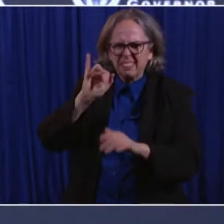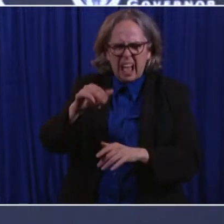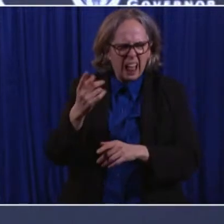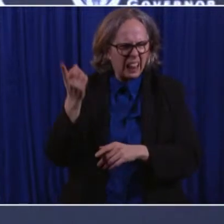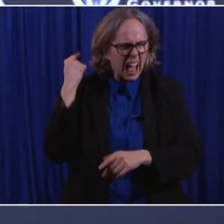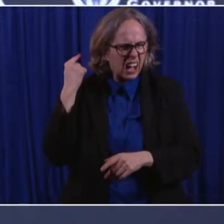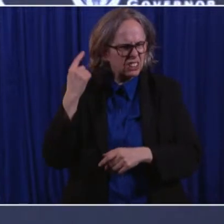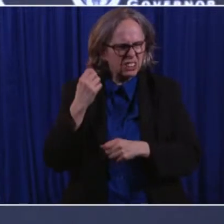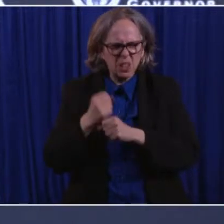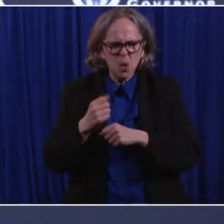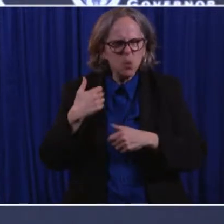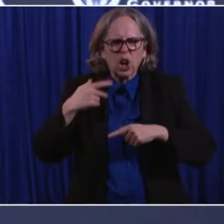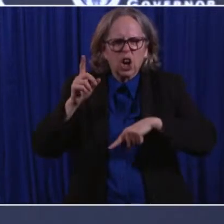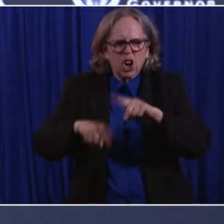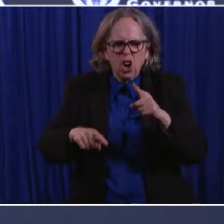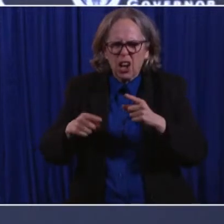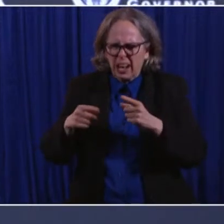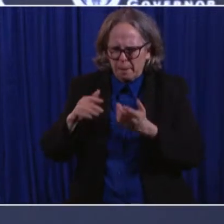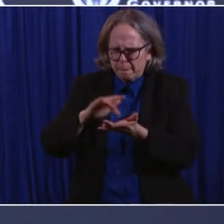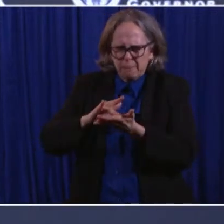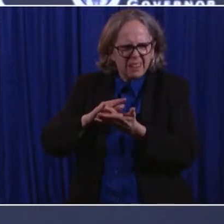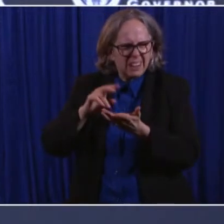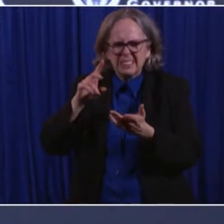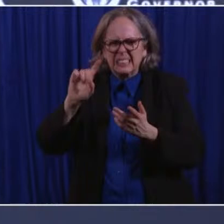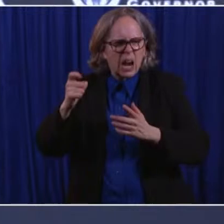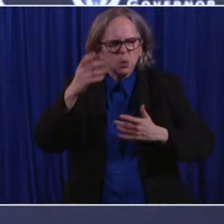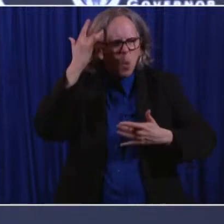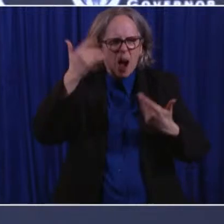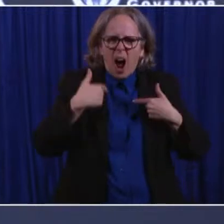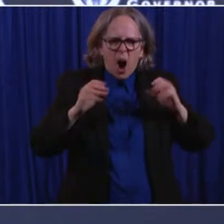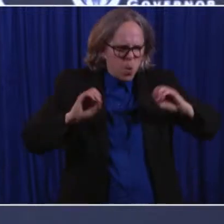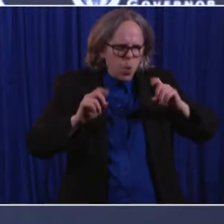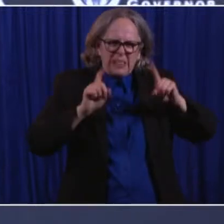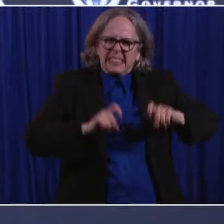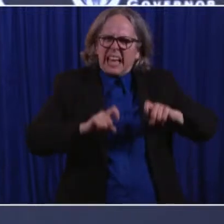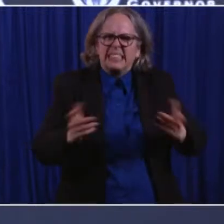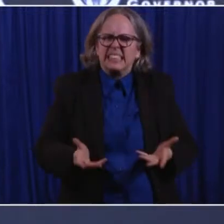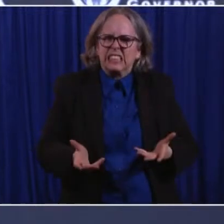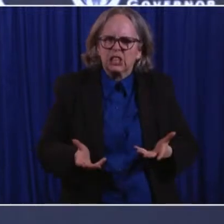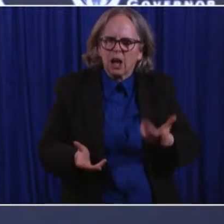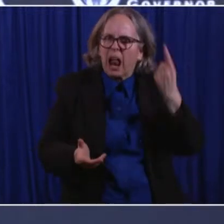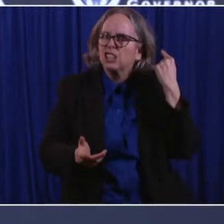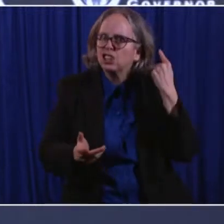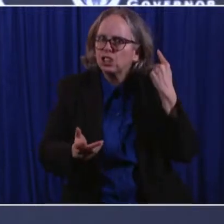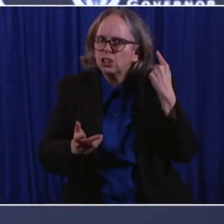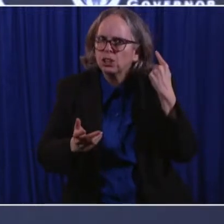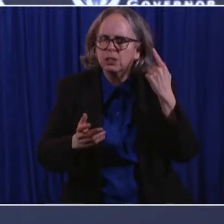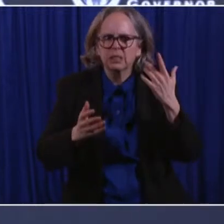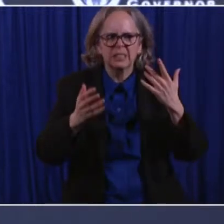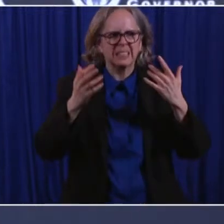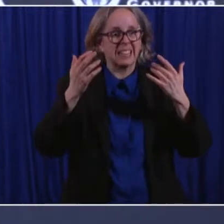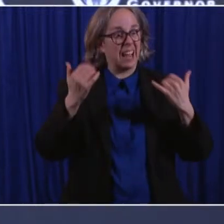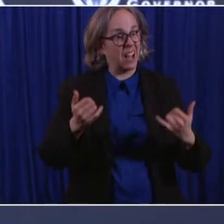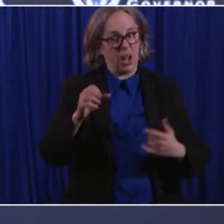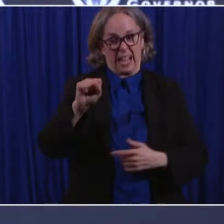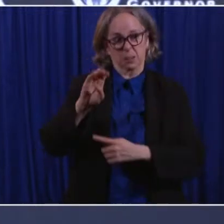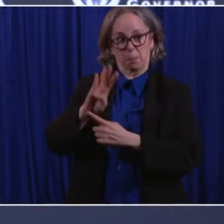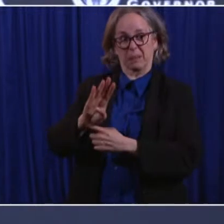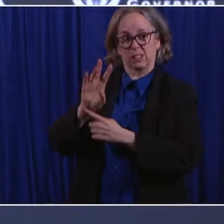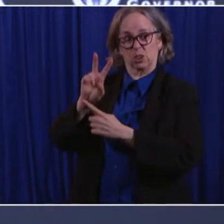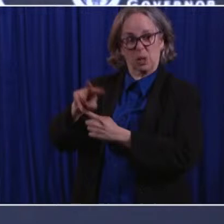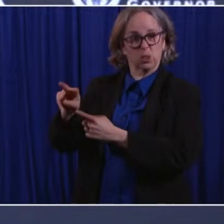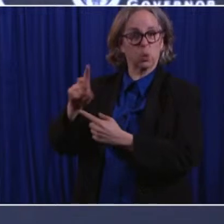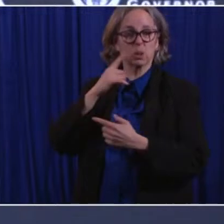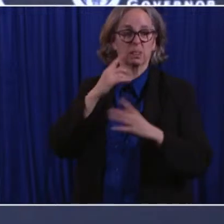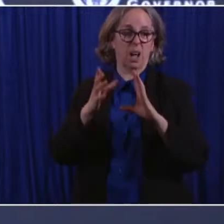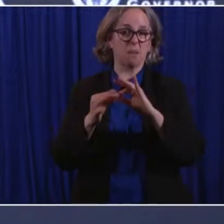because we couldn't even do a test in Ohio. And the other thing it says is, or if the person who was close to,